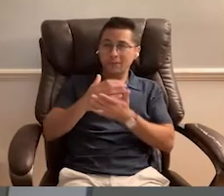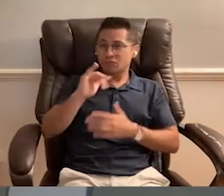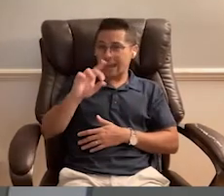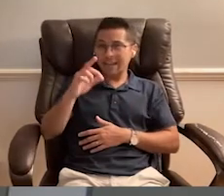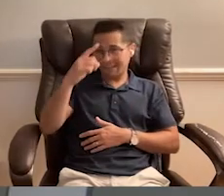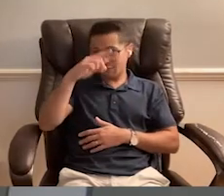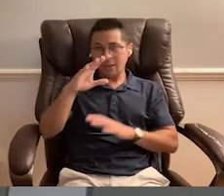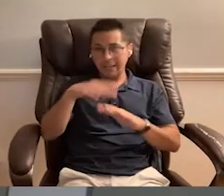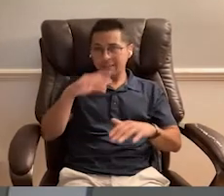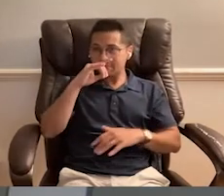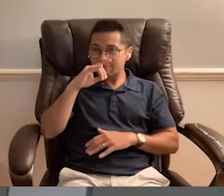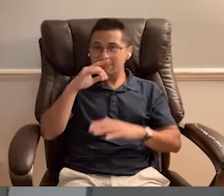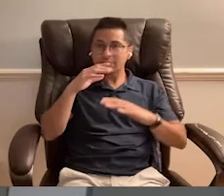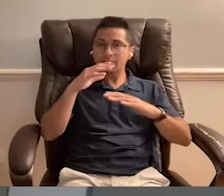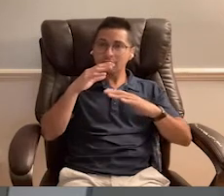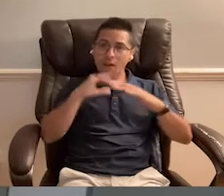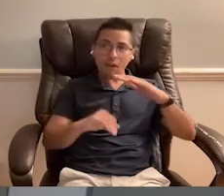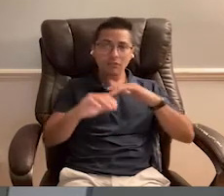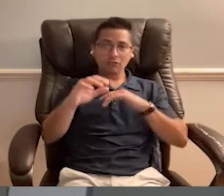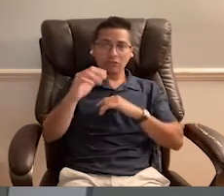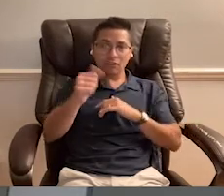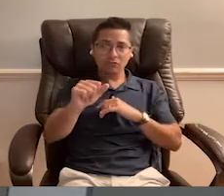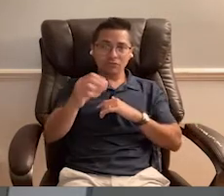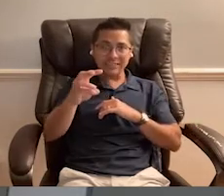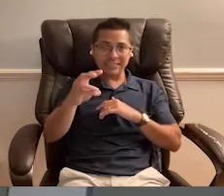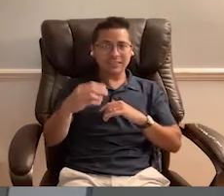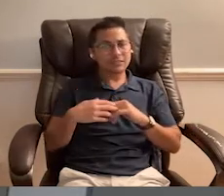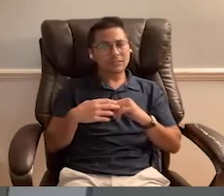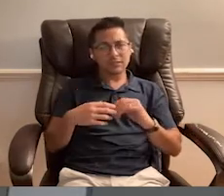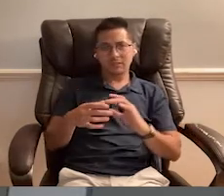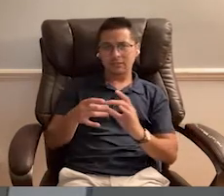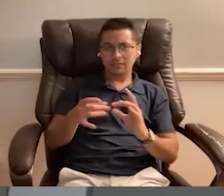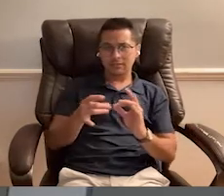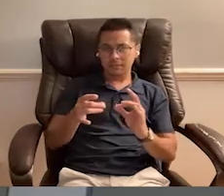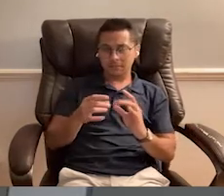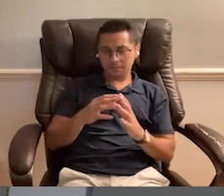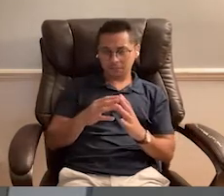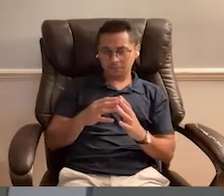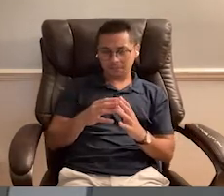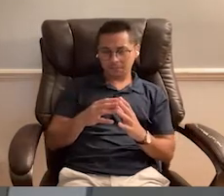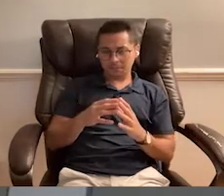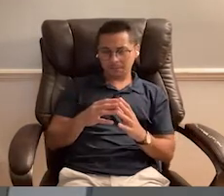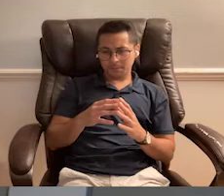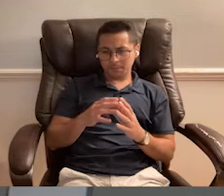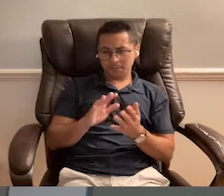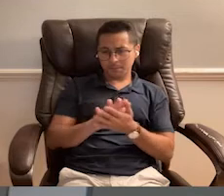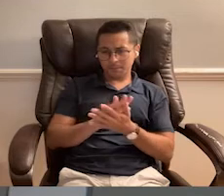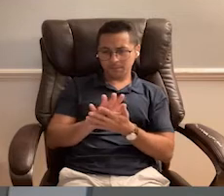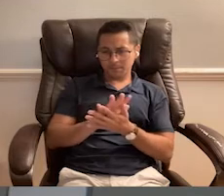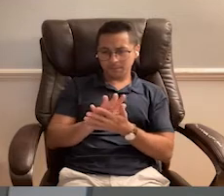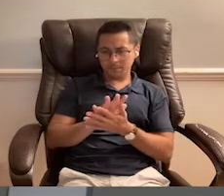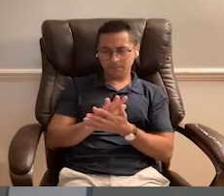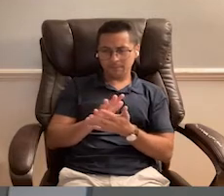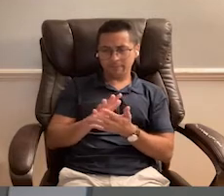citizenship, or school photo ID for children under the age of 16. But some of the average one went that way. My kid's